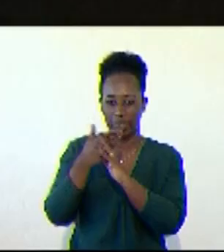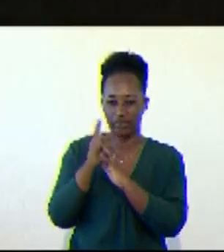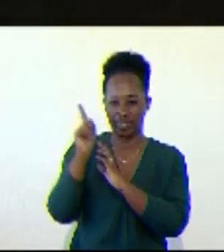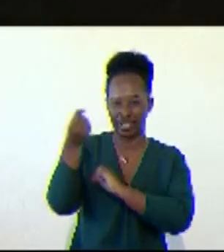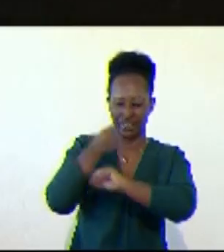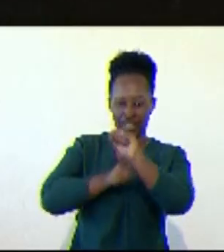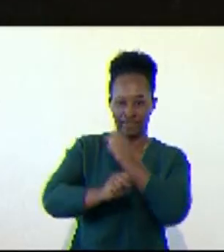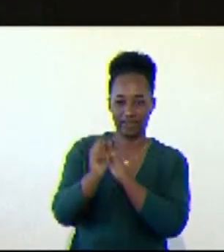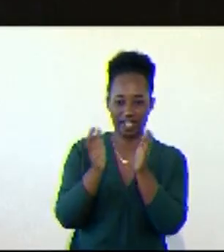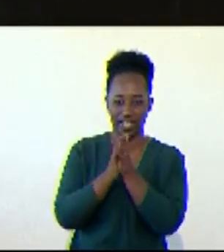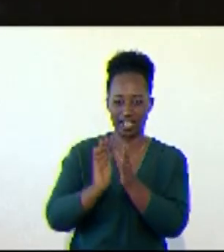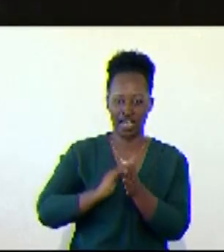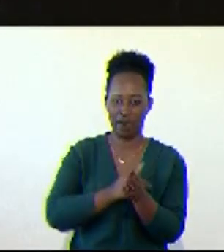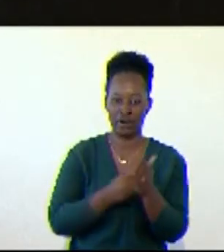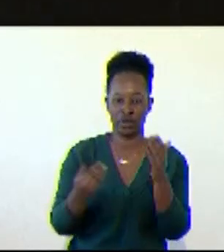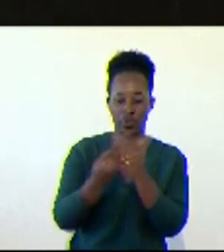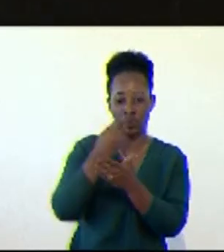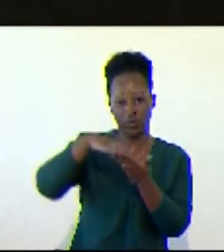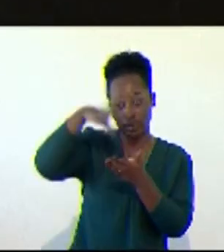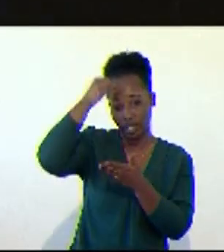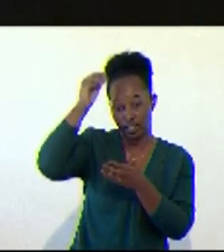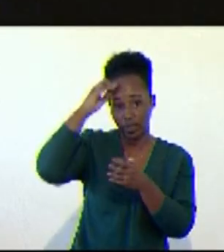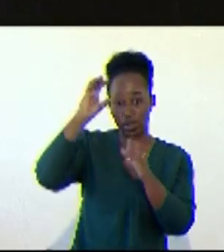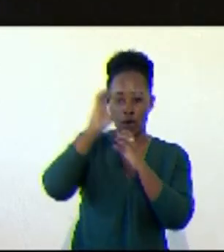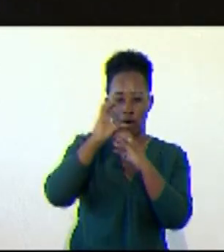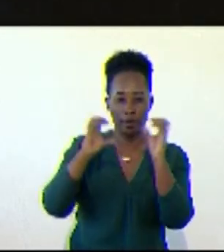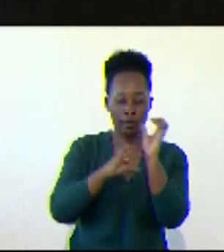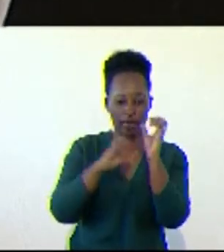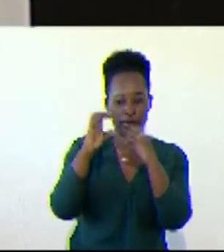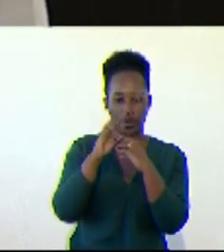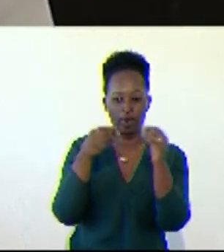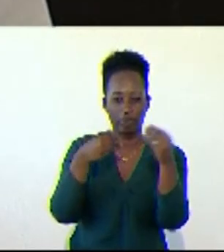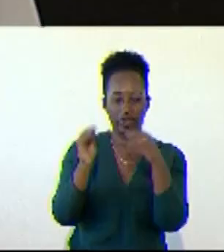our new lesson, chemical properties of carbonyl compounds?